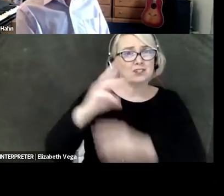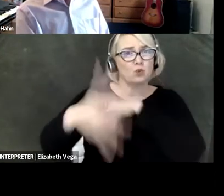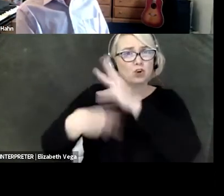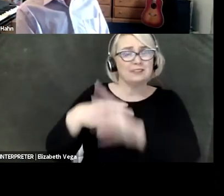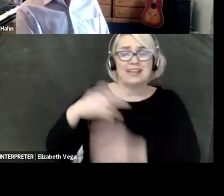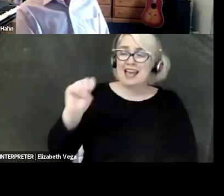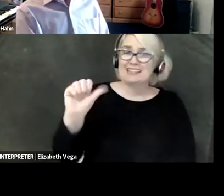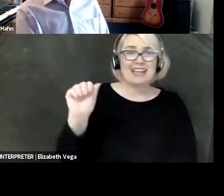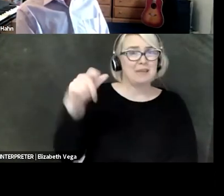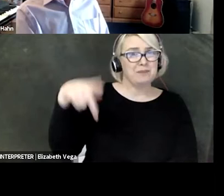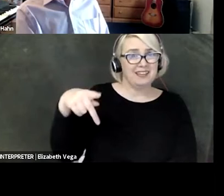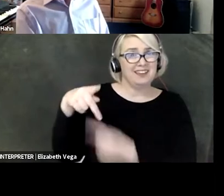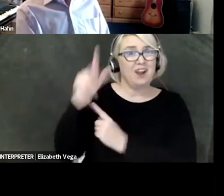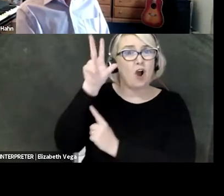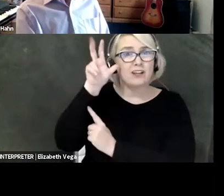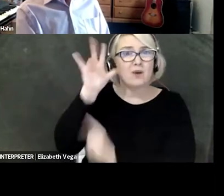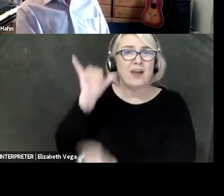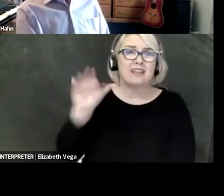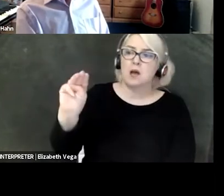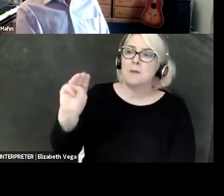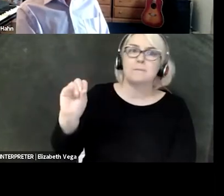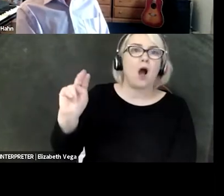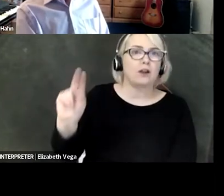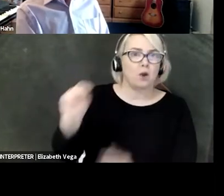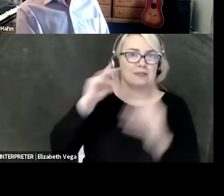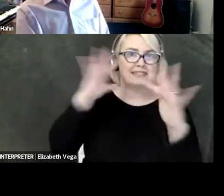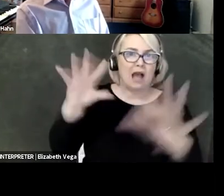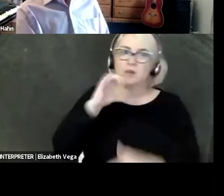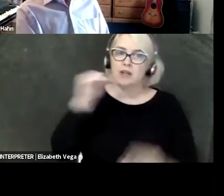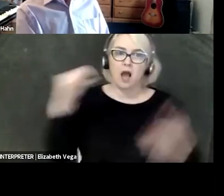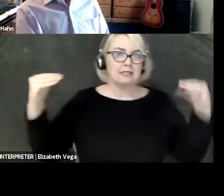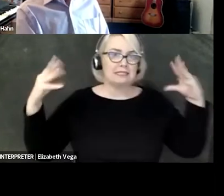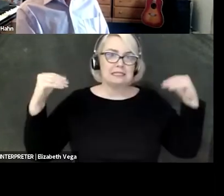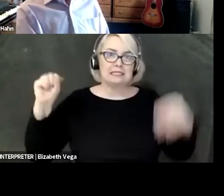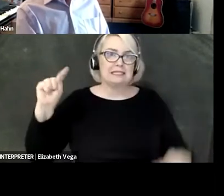signal. Now you can do